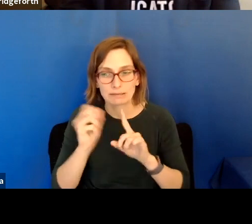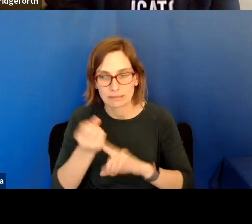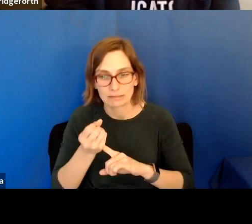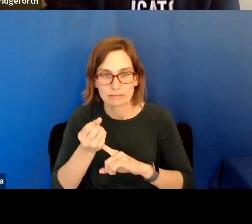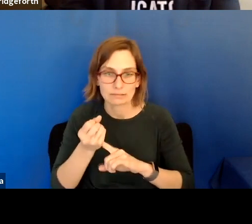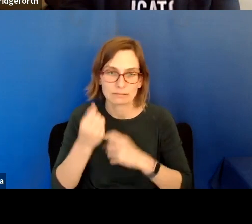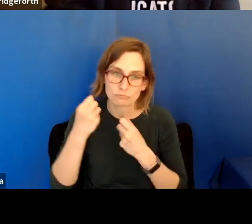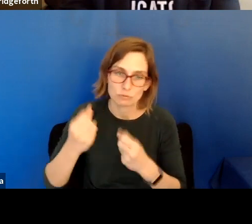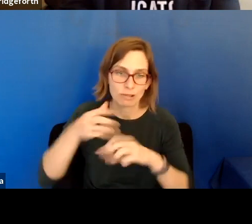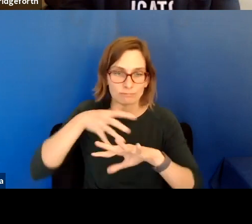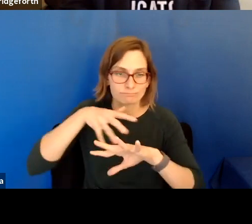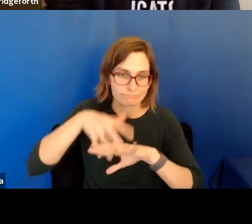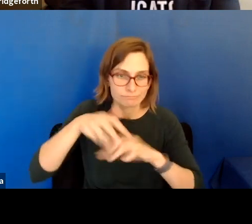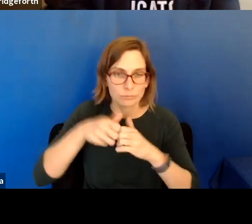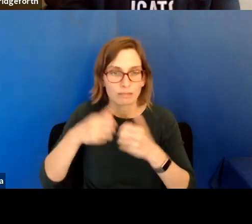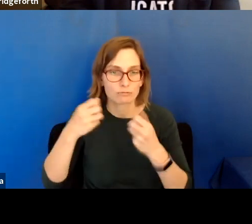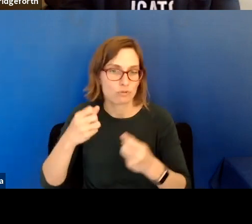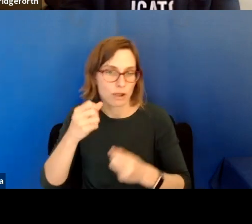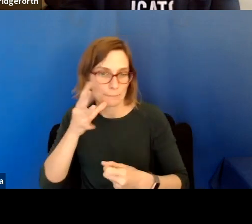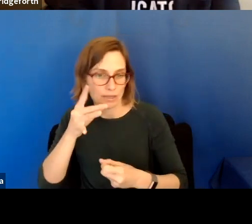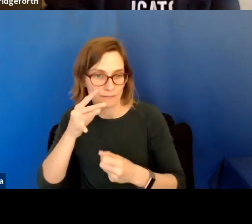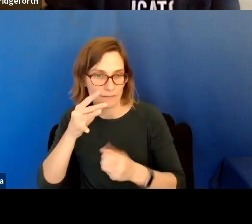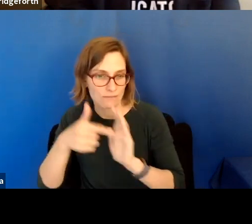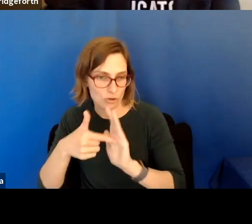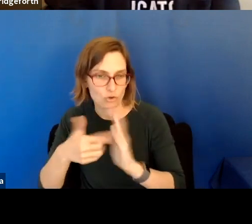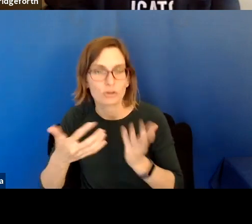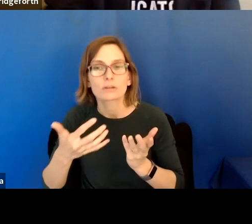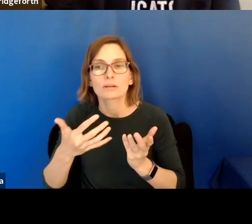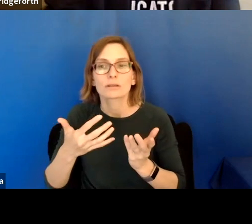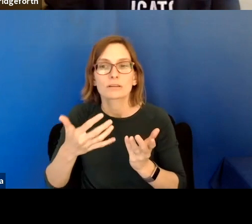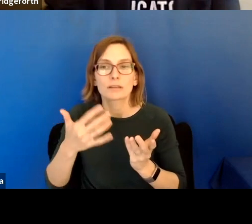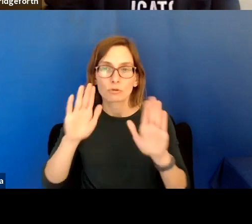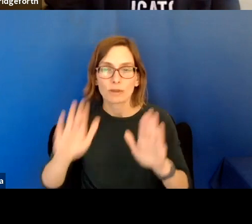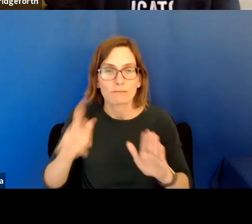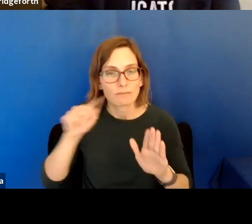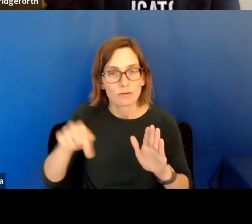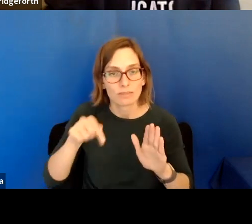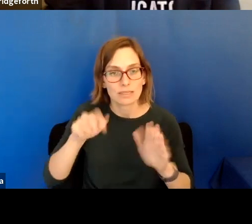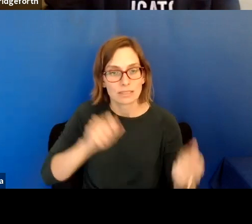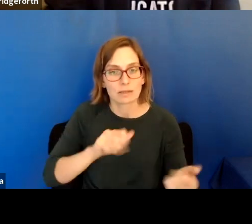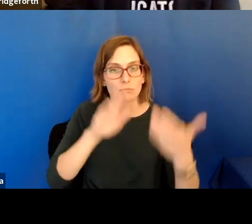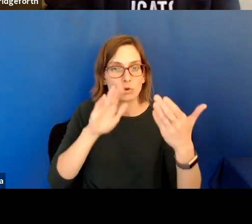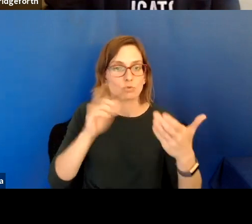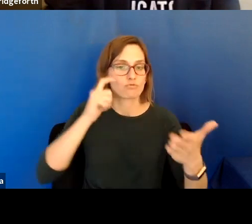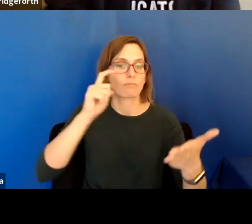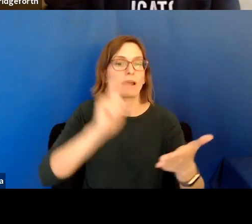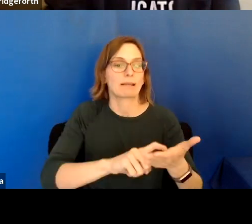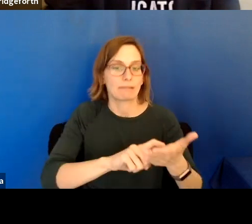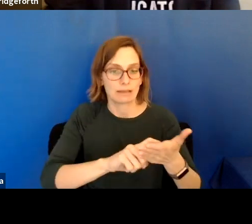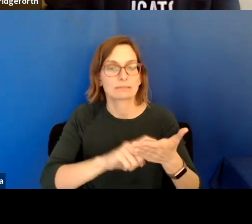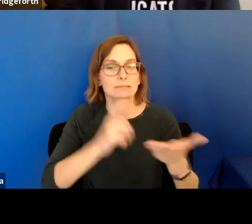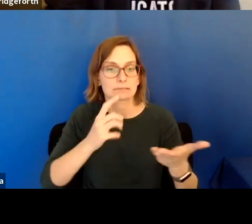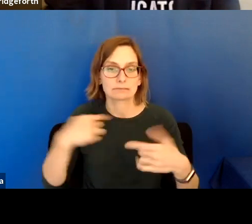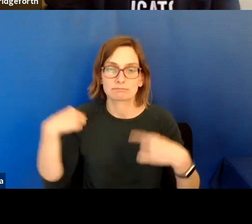with a strong matriarch. I am so grateful this ageless approach is now recognized. This